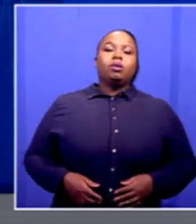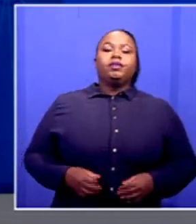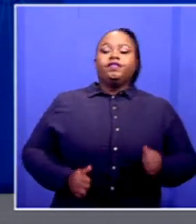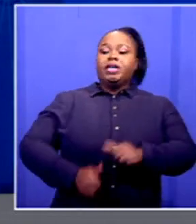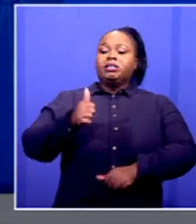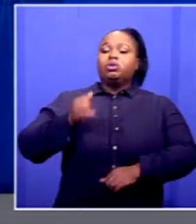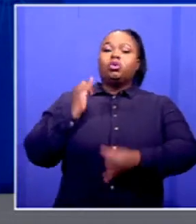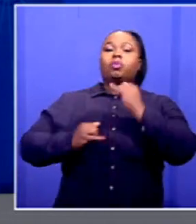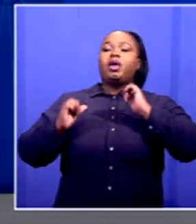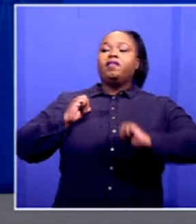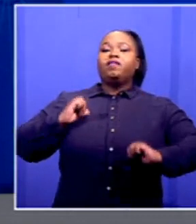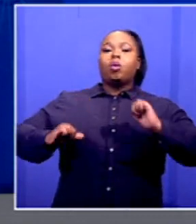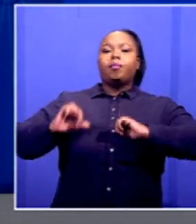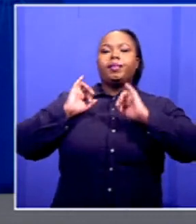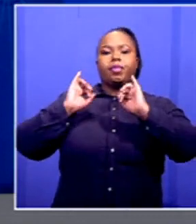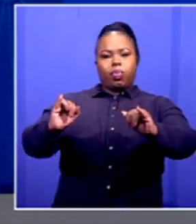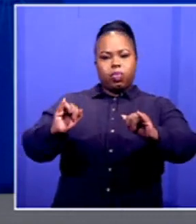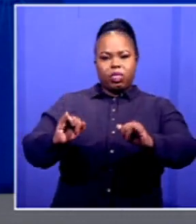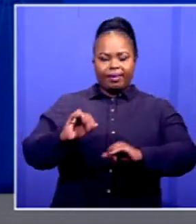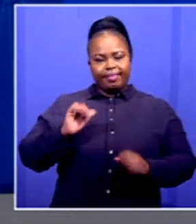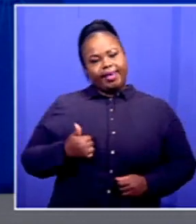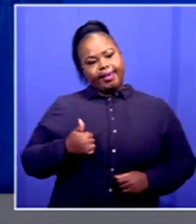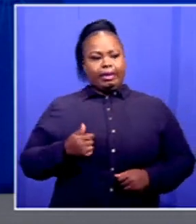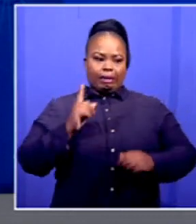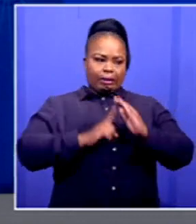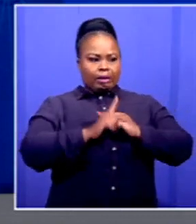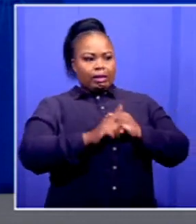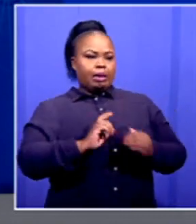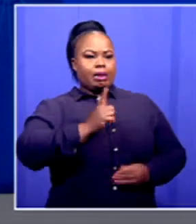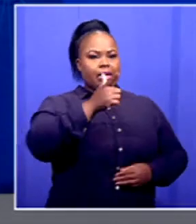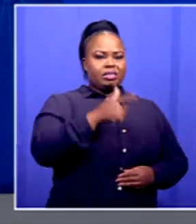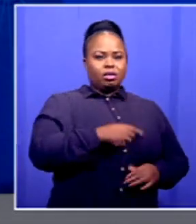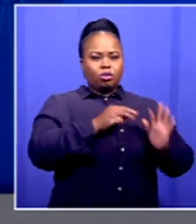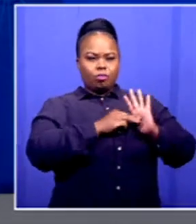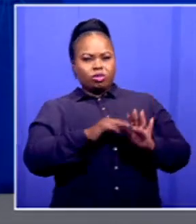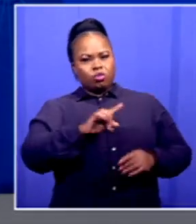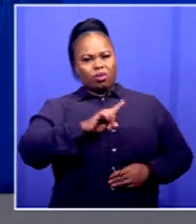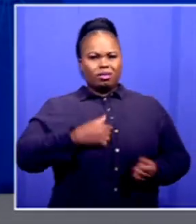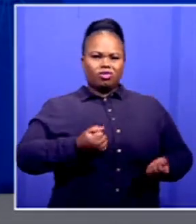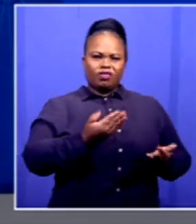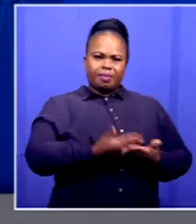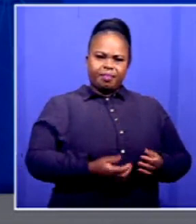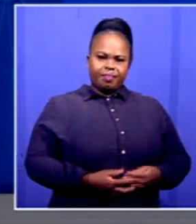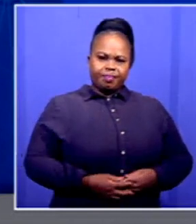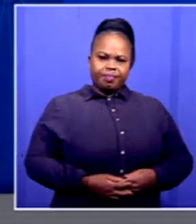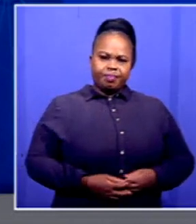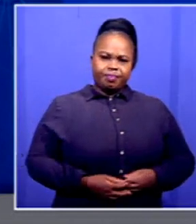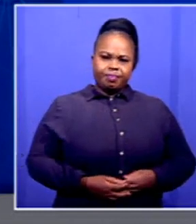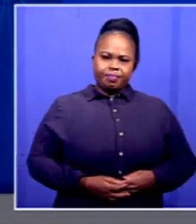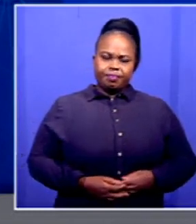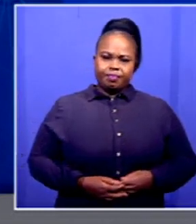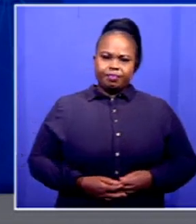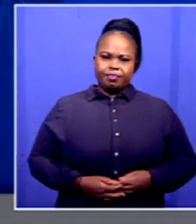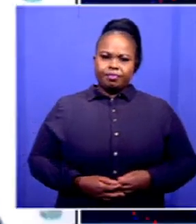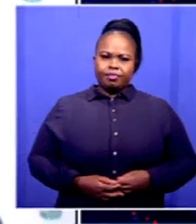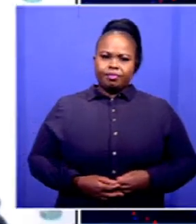performance for you to act, for you to go into communities and come up with a model in order for there to be service delivery?